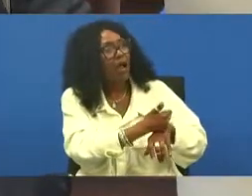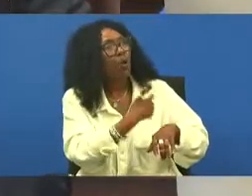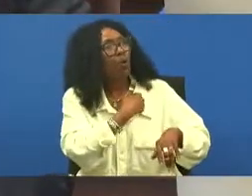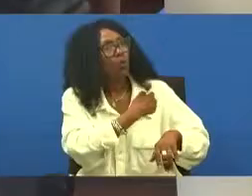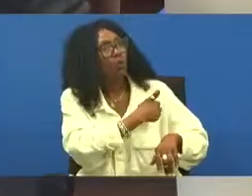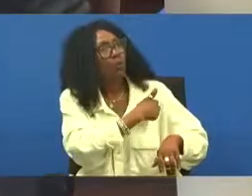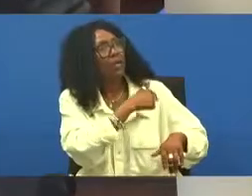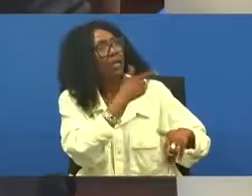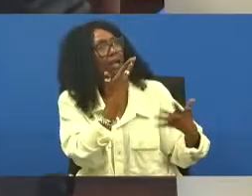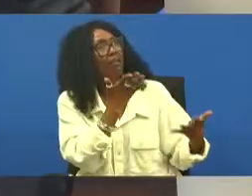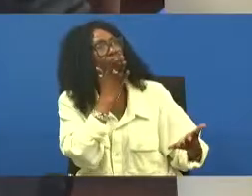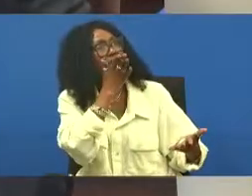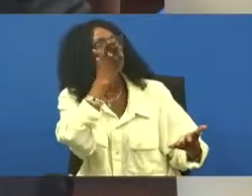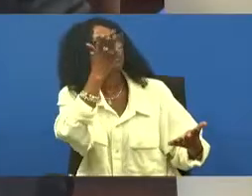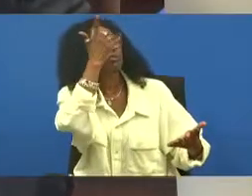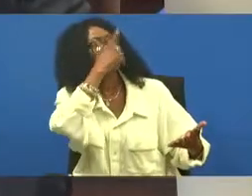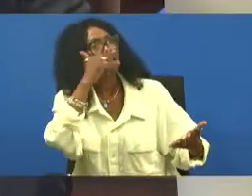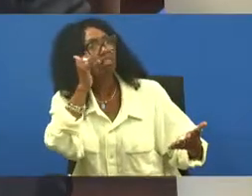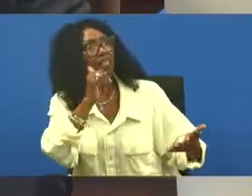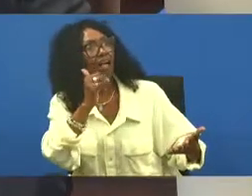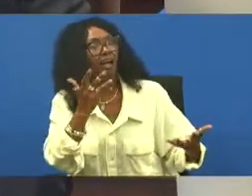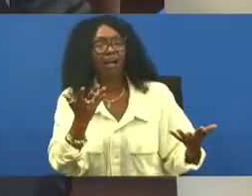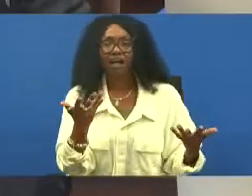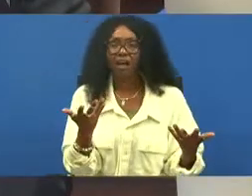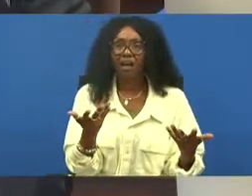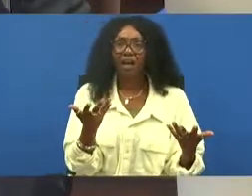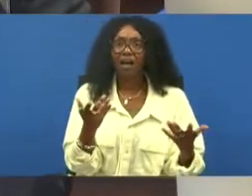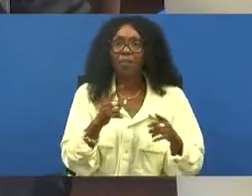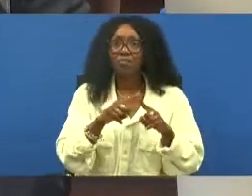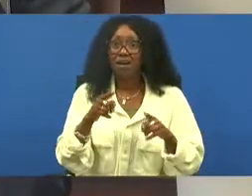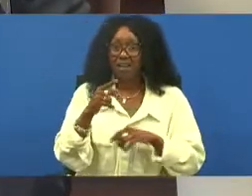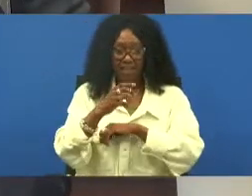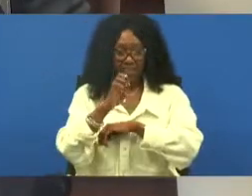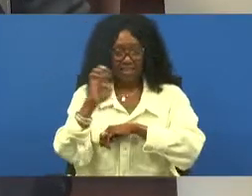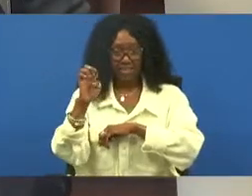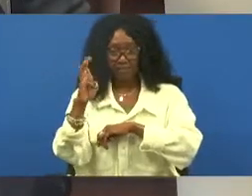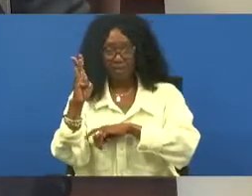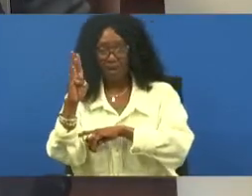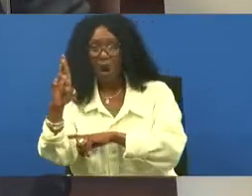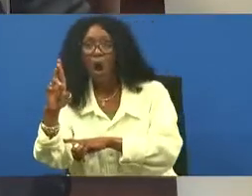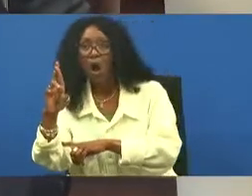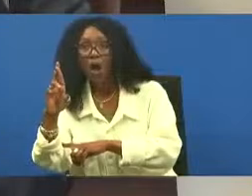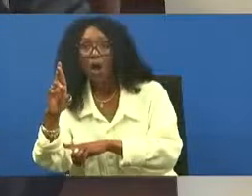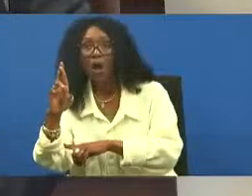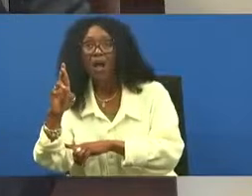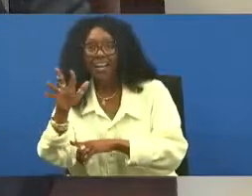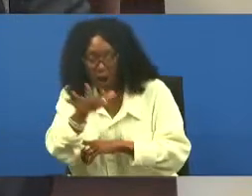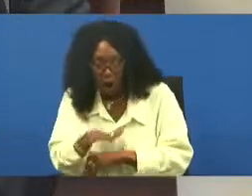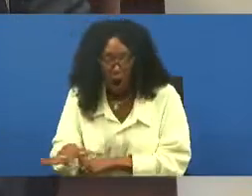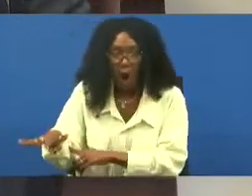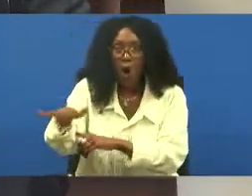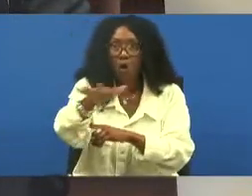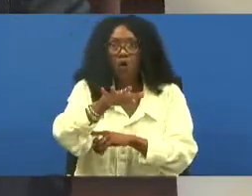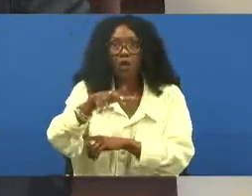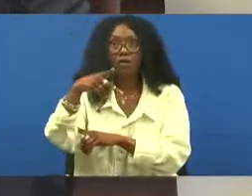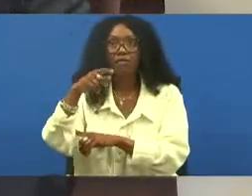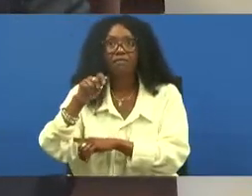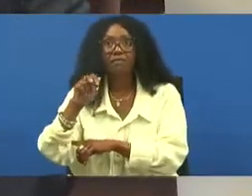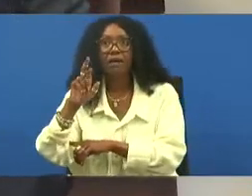The city of, not only the city of Baton Rouge, but the parish of East Baton Rouge Parish. The parish itself.